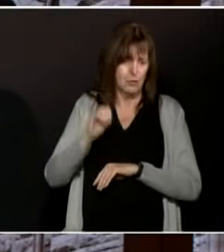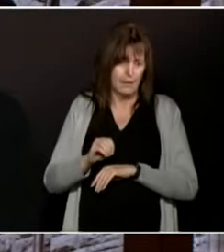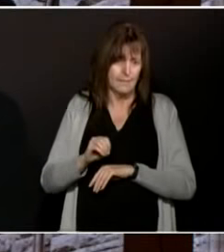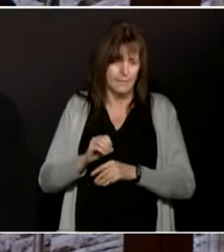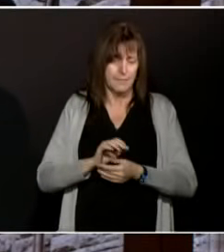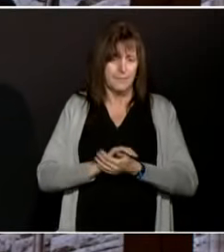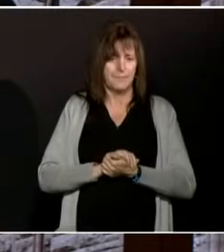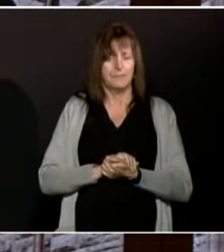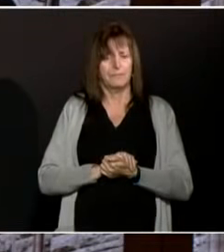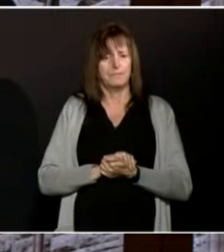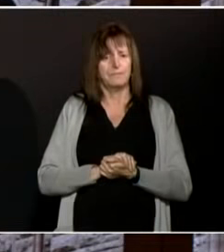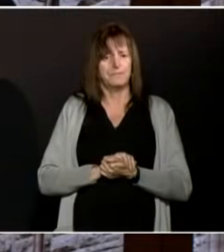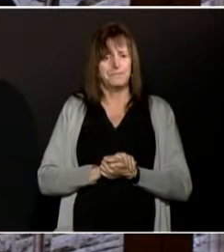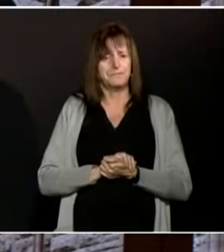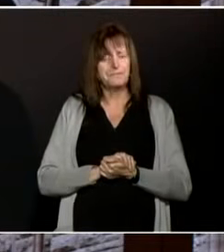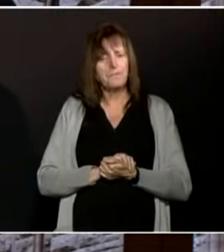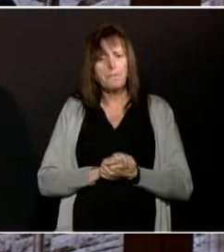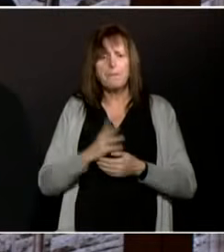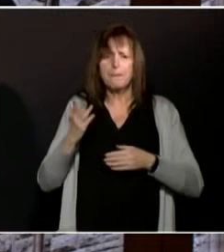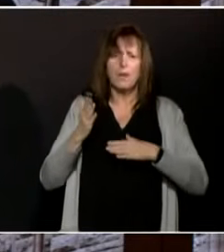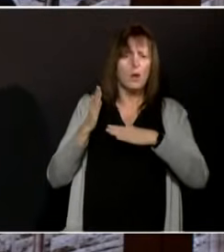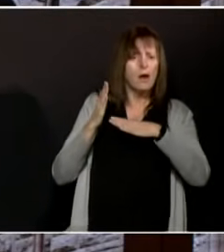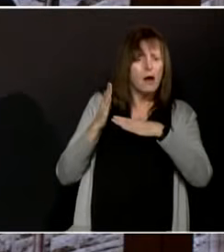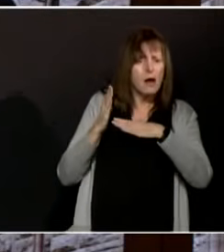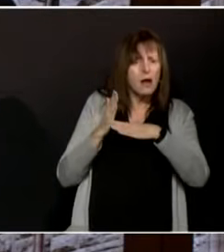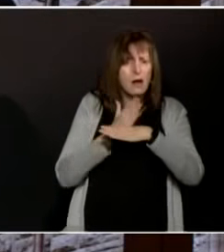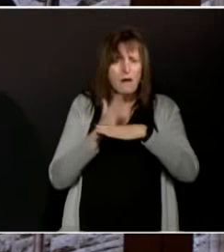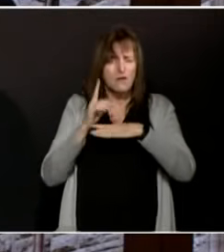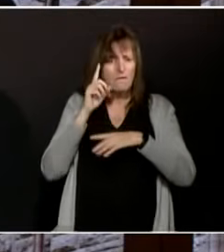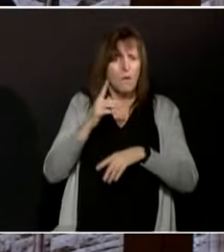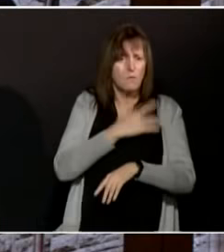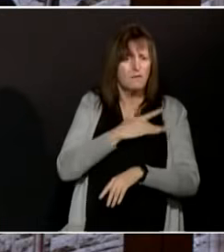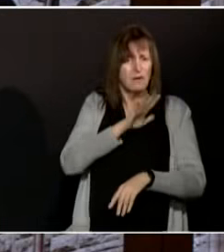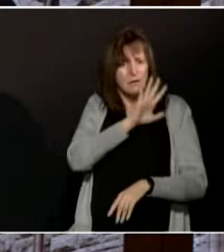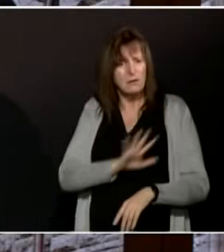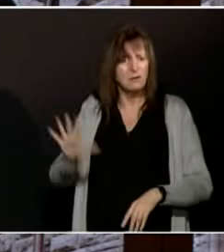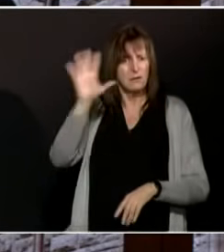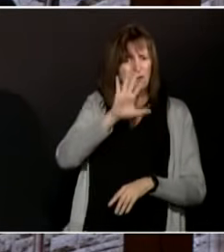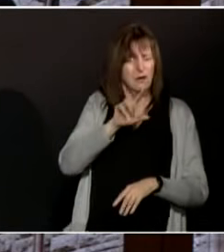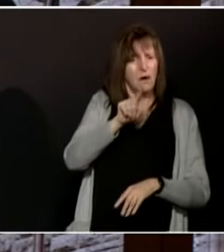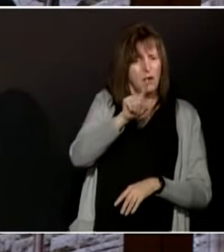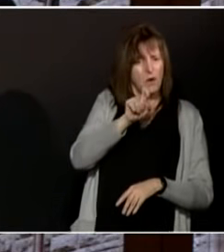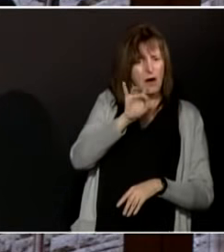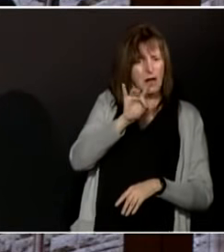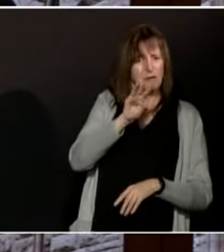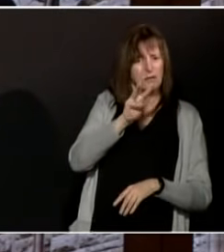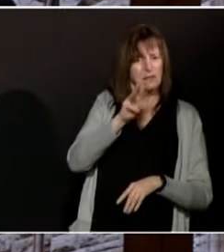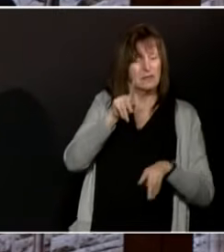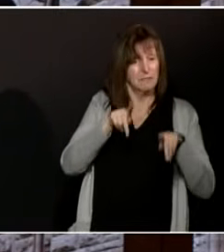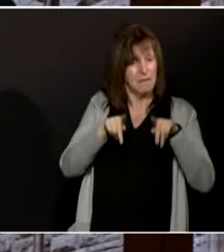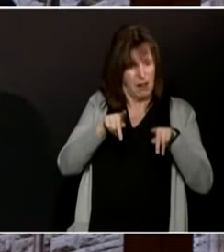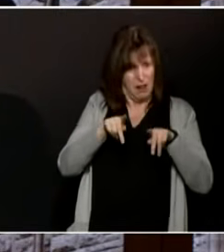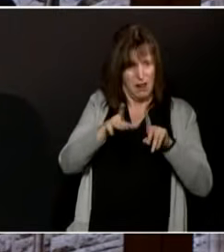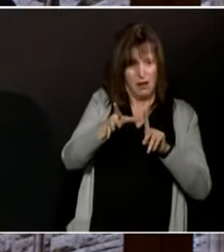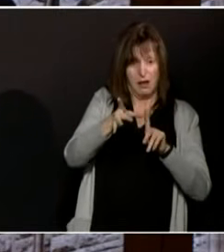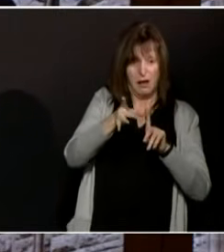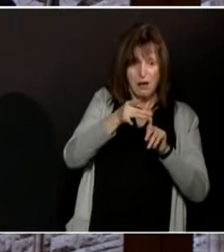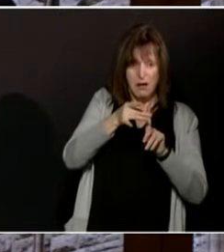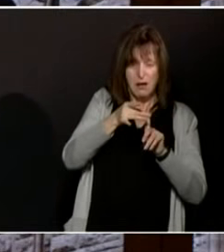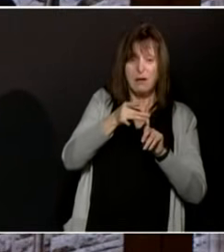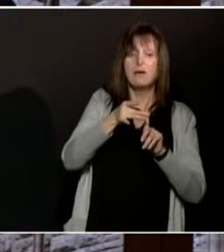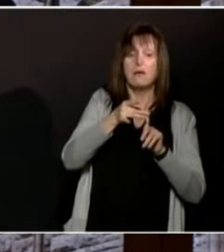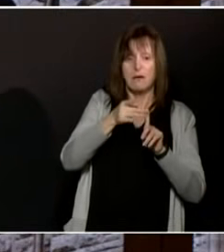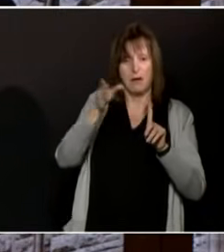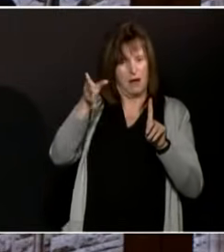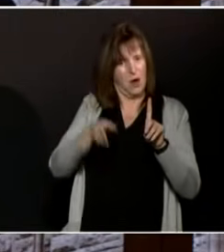area, the overall average for the province is 186 per 100,000 people. A few weeks ago, we were just around 100,